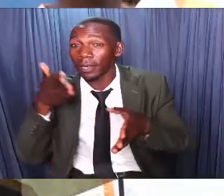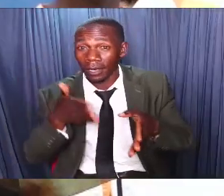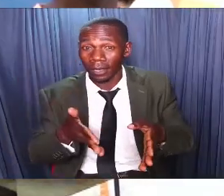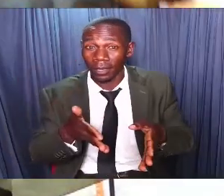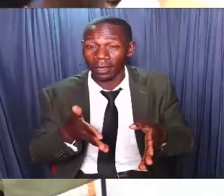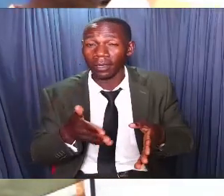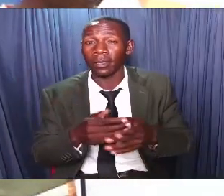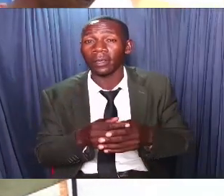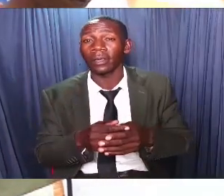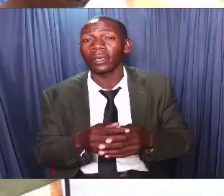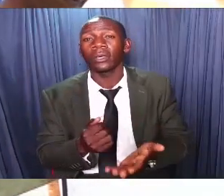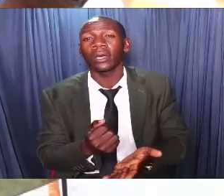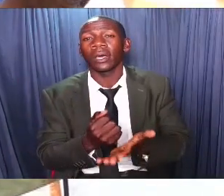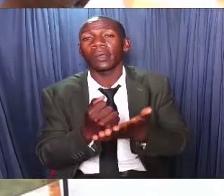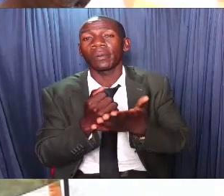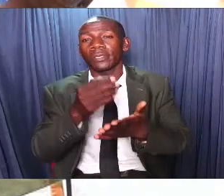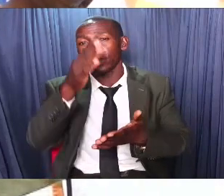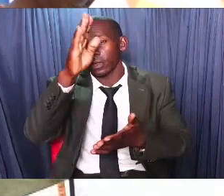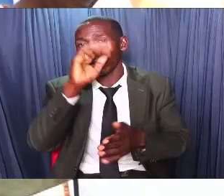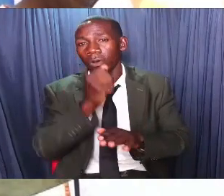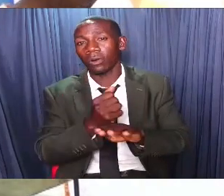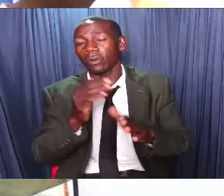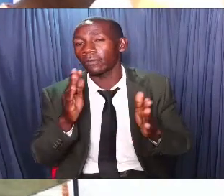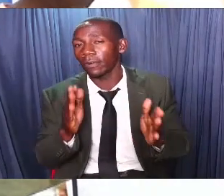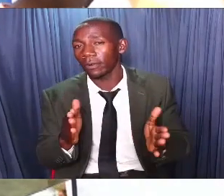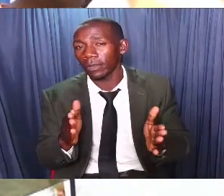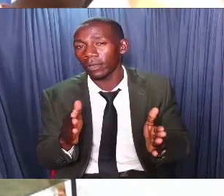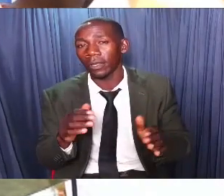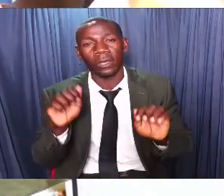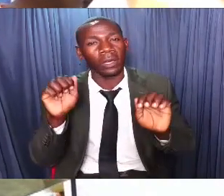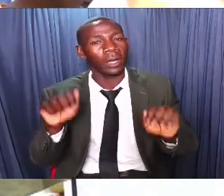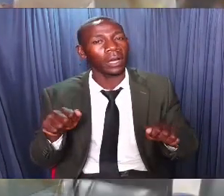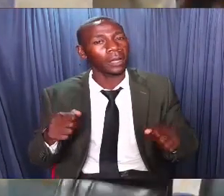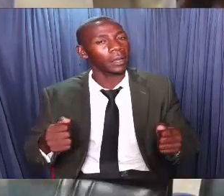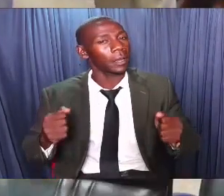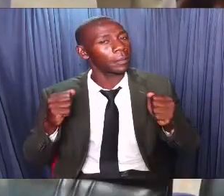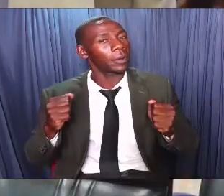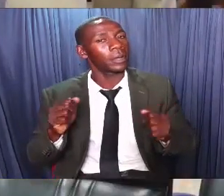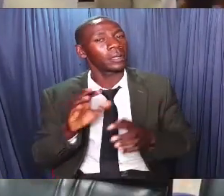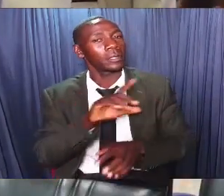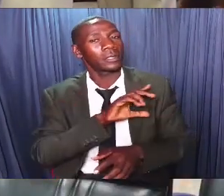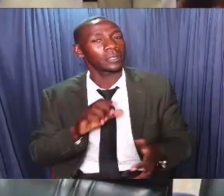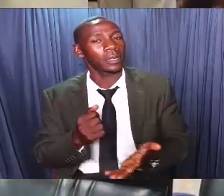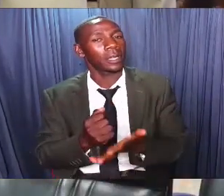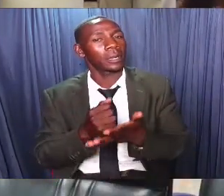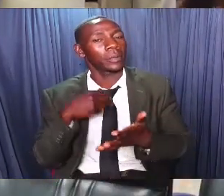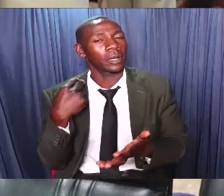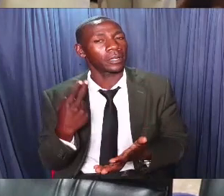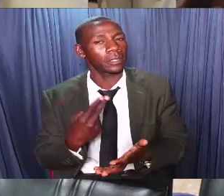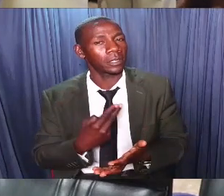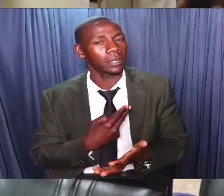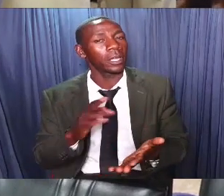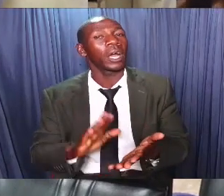is here and outside there atuwezeshaye ni Mungu wao one enabling us is God of the Father. Hatuwezi wenyewe Yesu ndiye atuwezeshaye we can't on our own Jesus